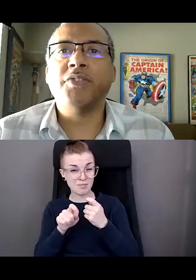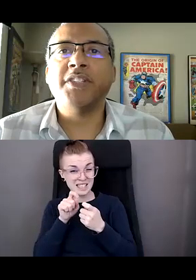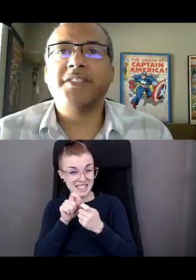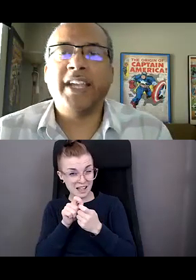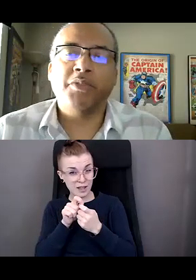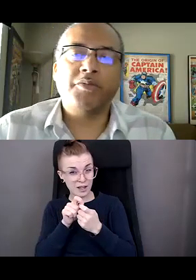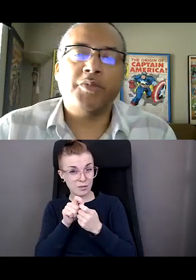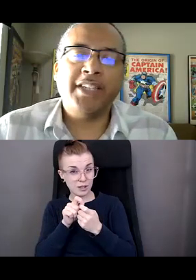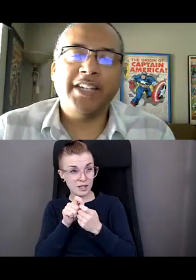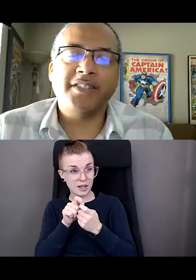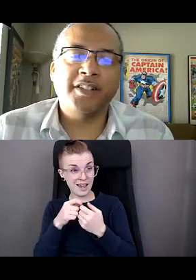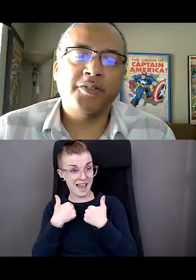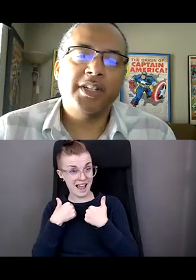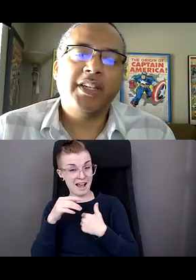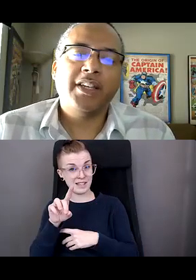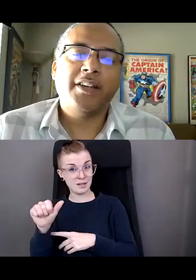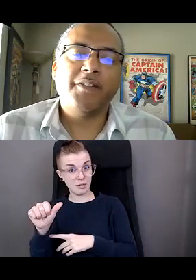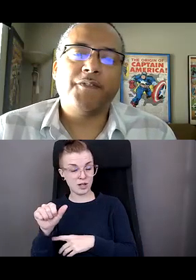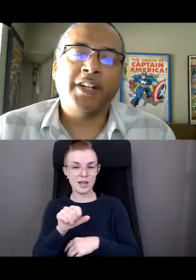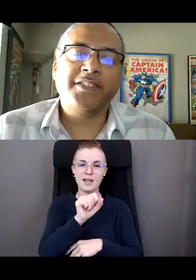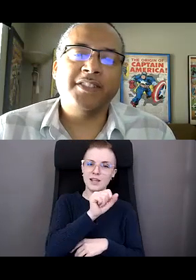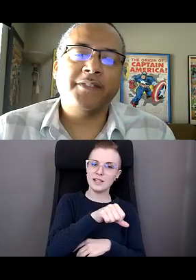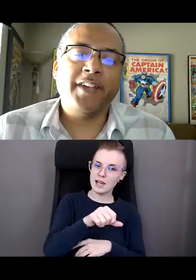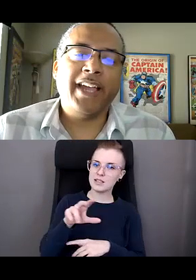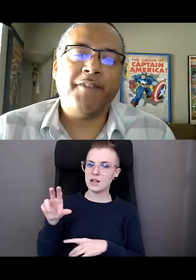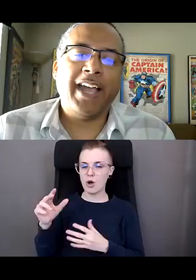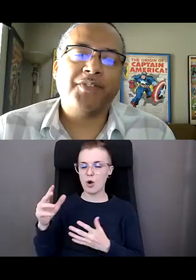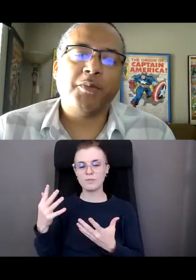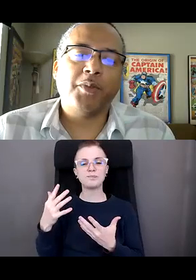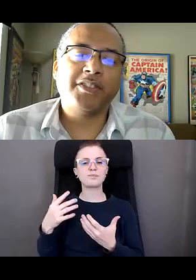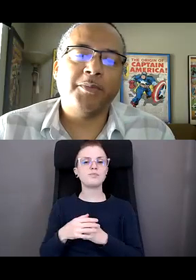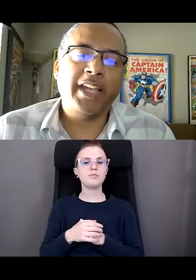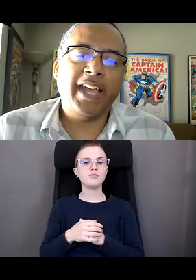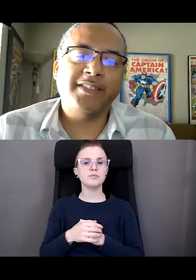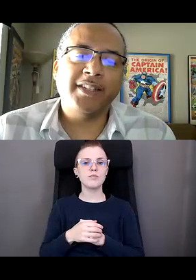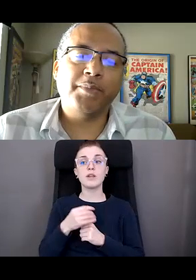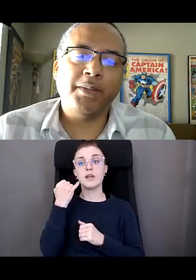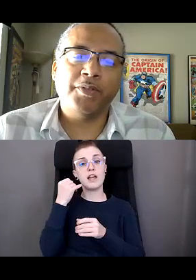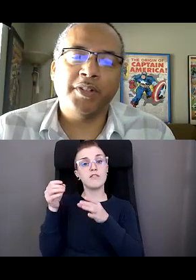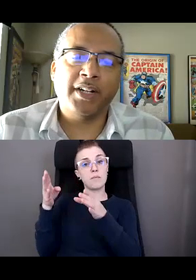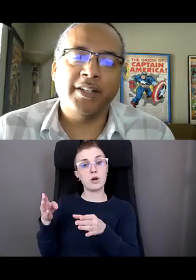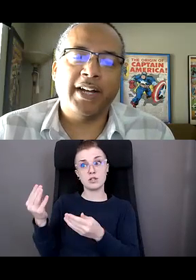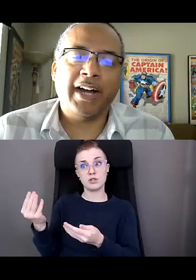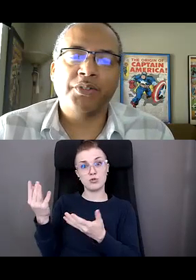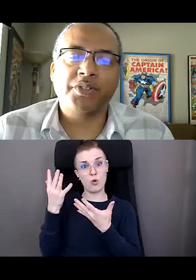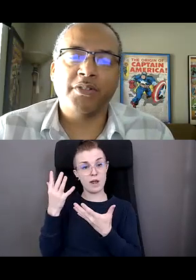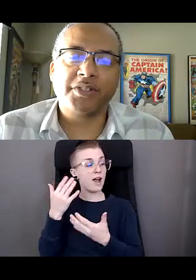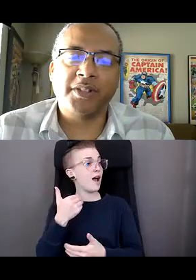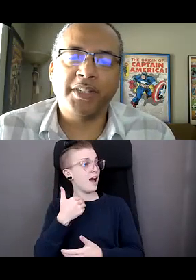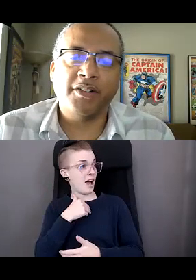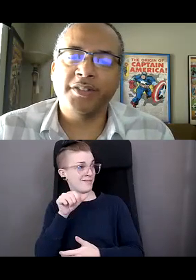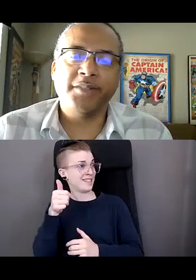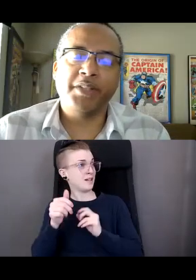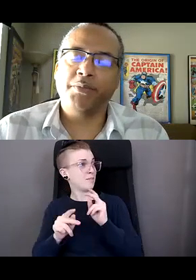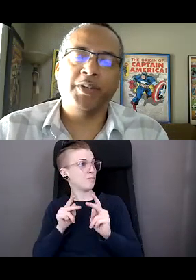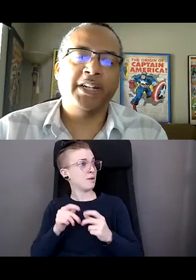persons who are disabled? Well, yes and no. For instance, if someone told me they had 10 people in a household or